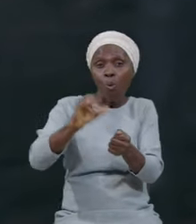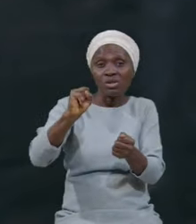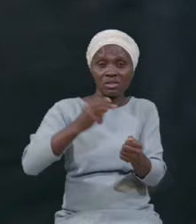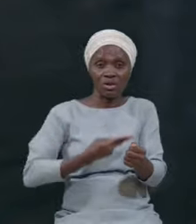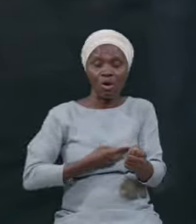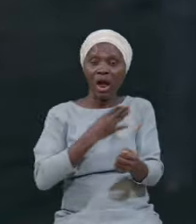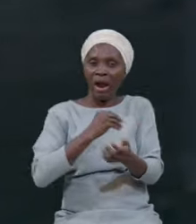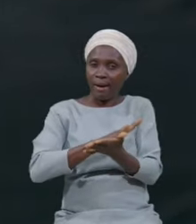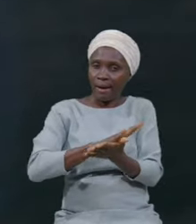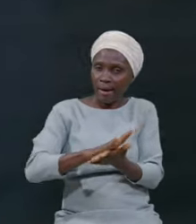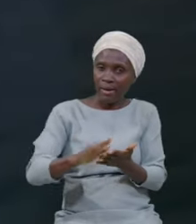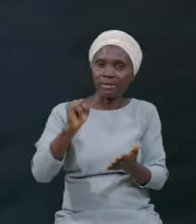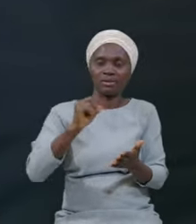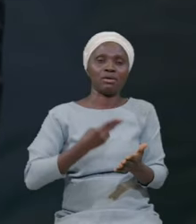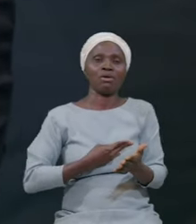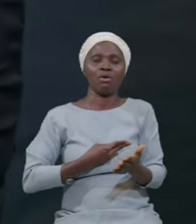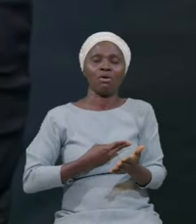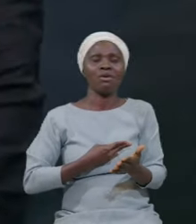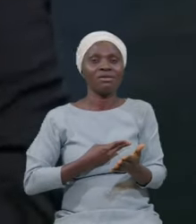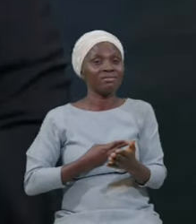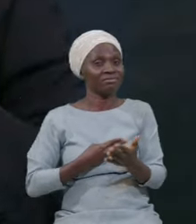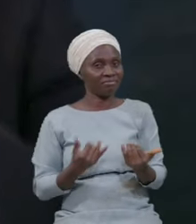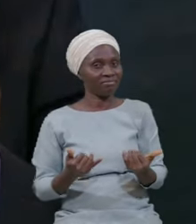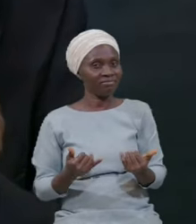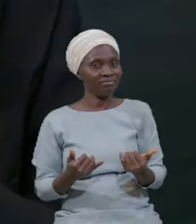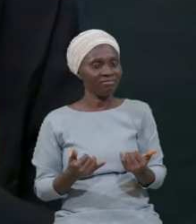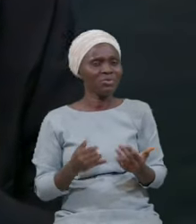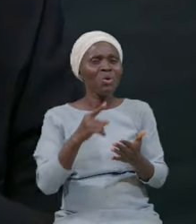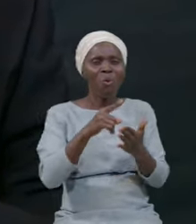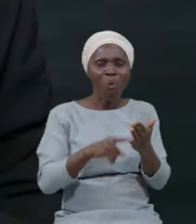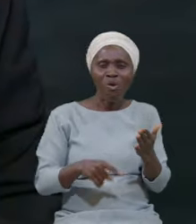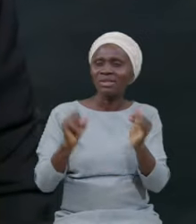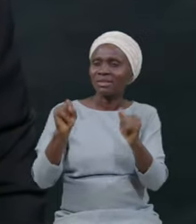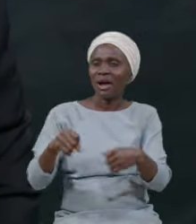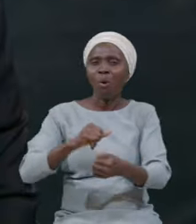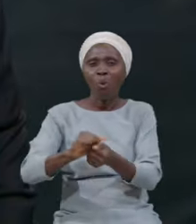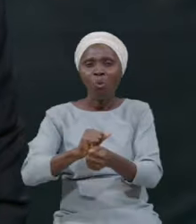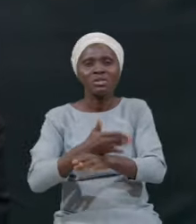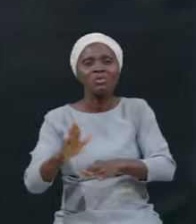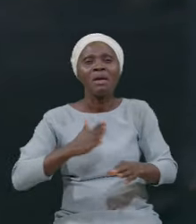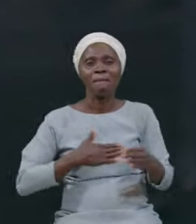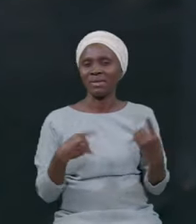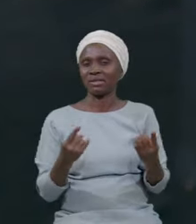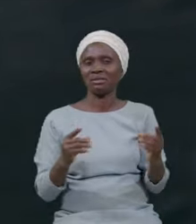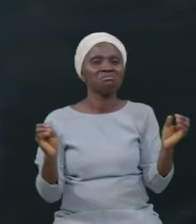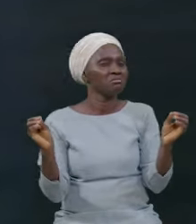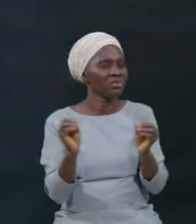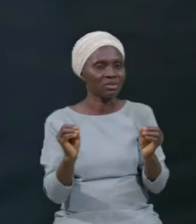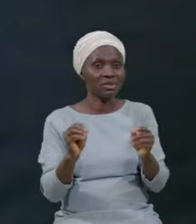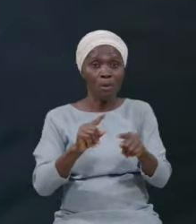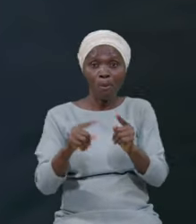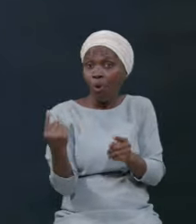can wash away my sin? Nothing but the blood of Jesus. What can make